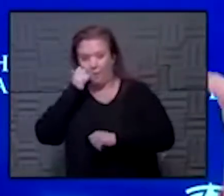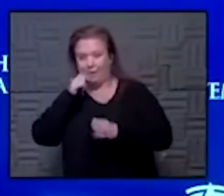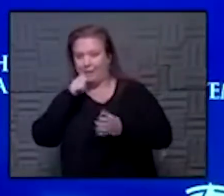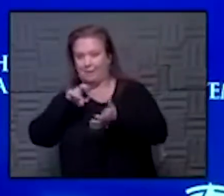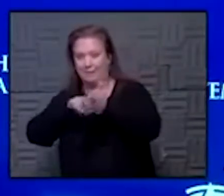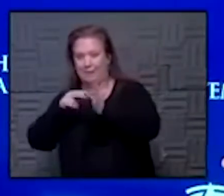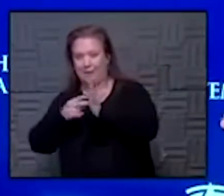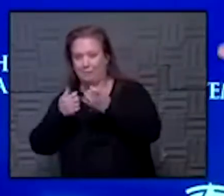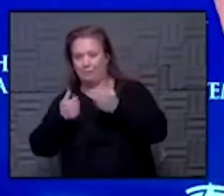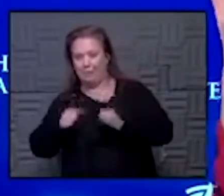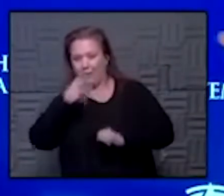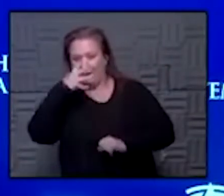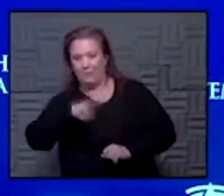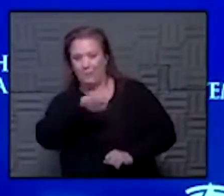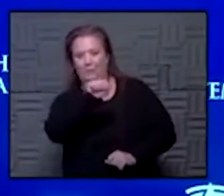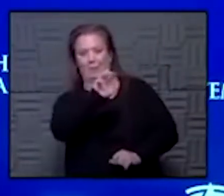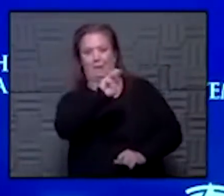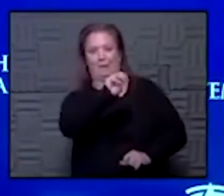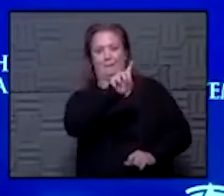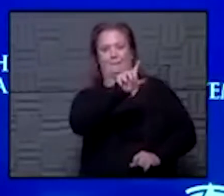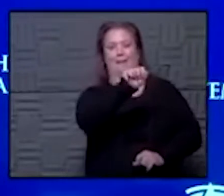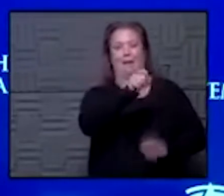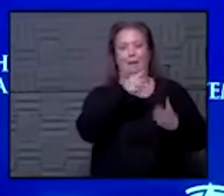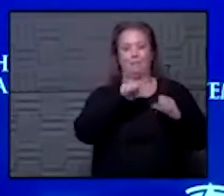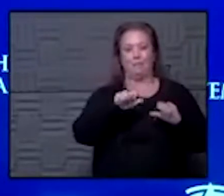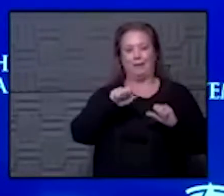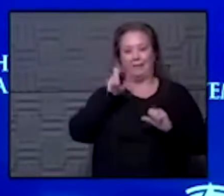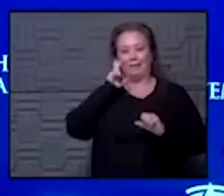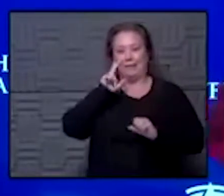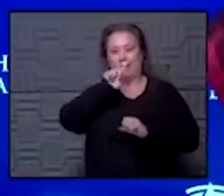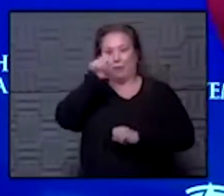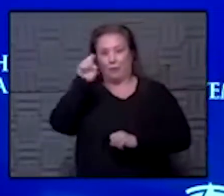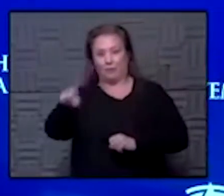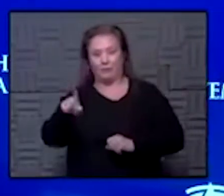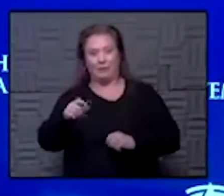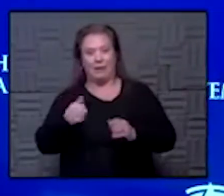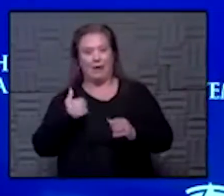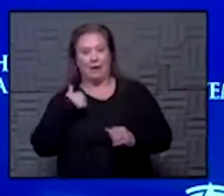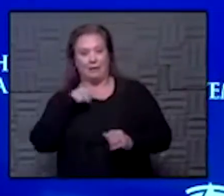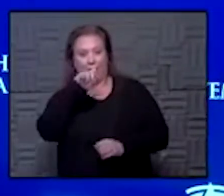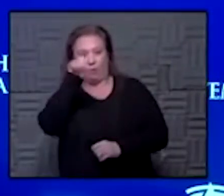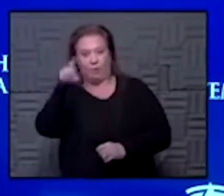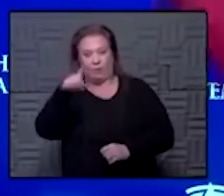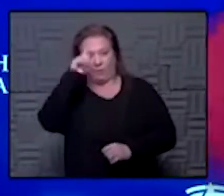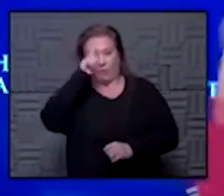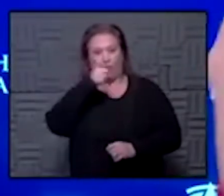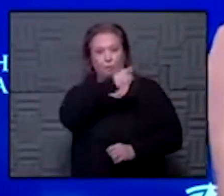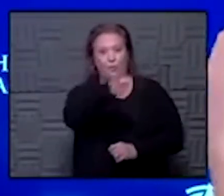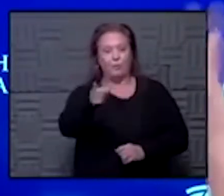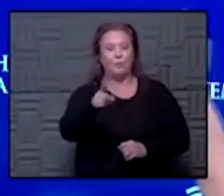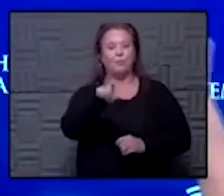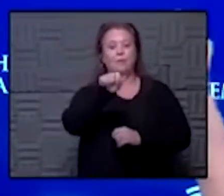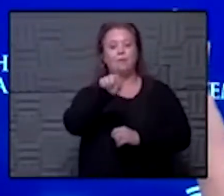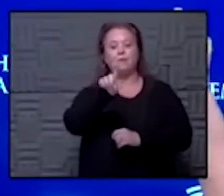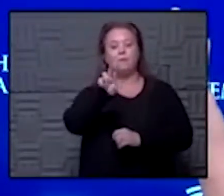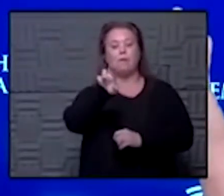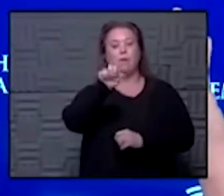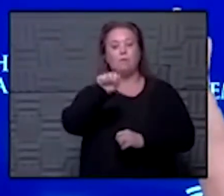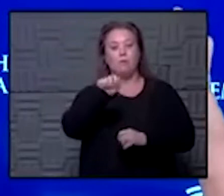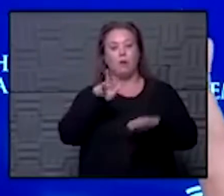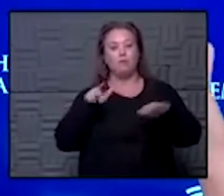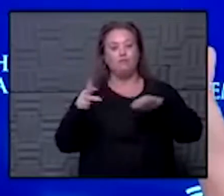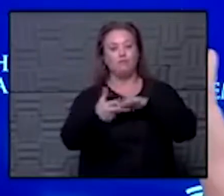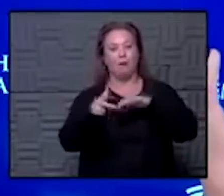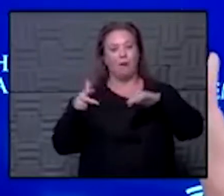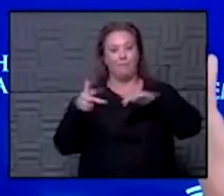doctors and Amanda is saying. It just means that I'm trying to get to your questions. And I have one. Audra wants to know, are we having drive-by